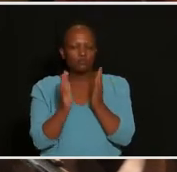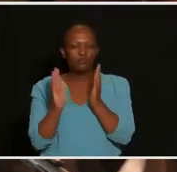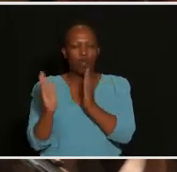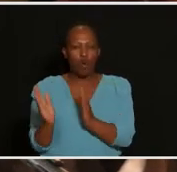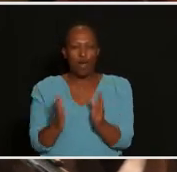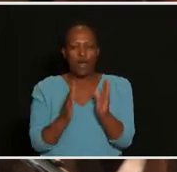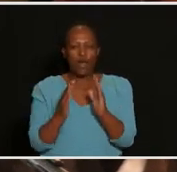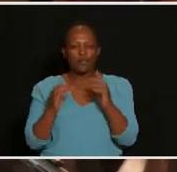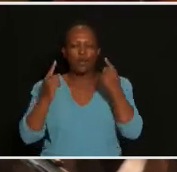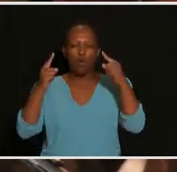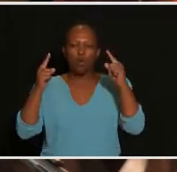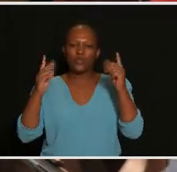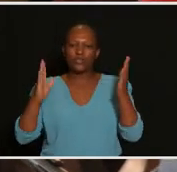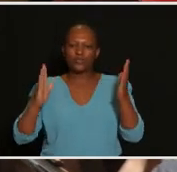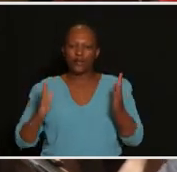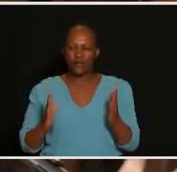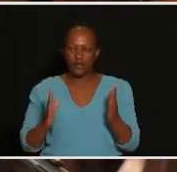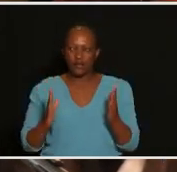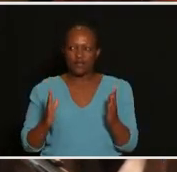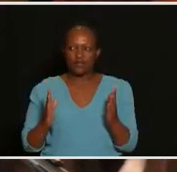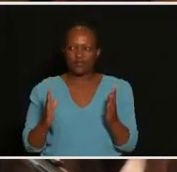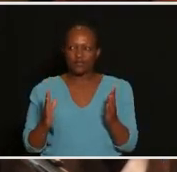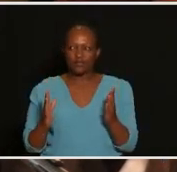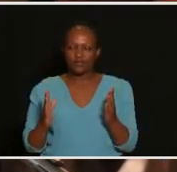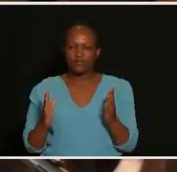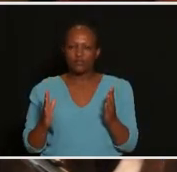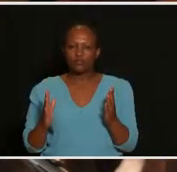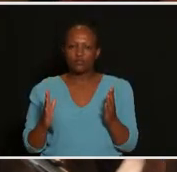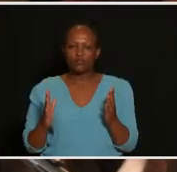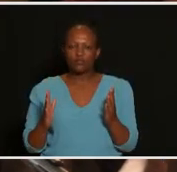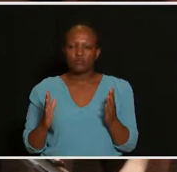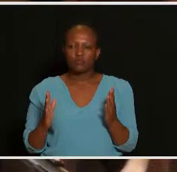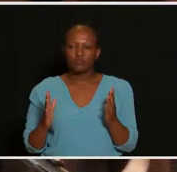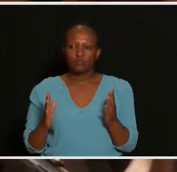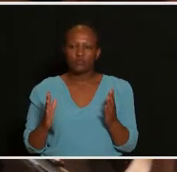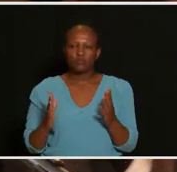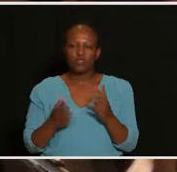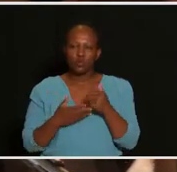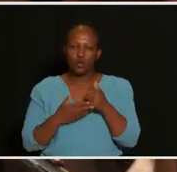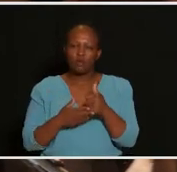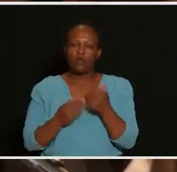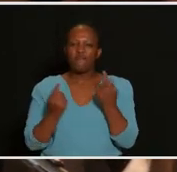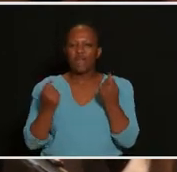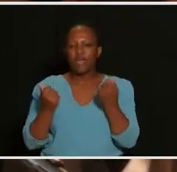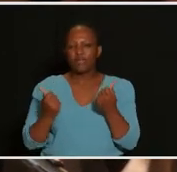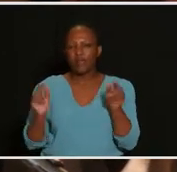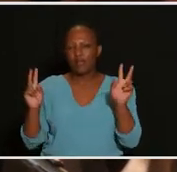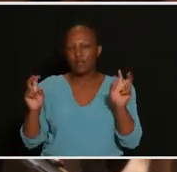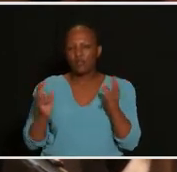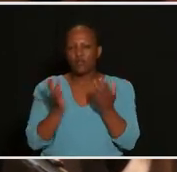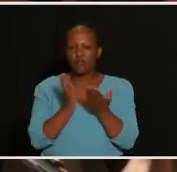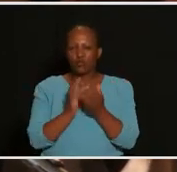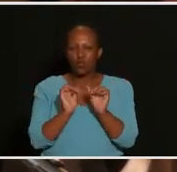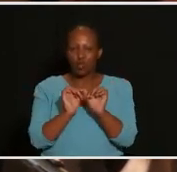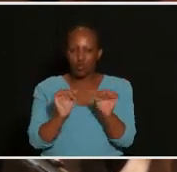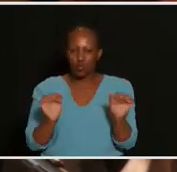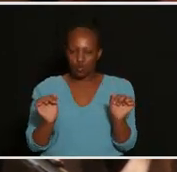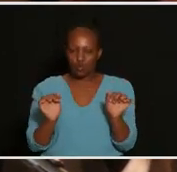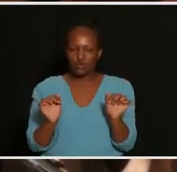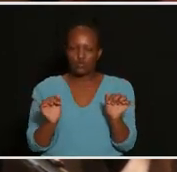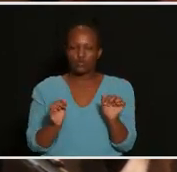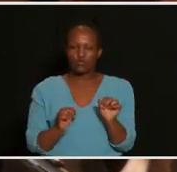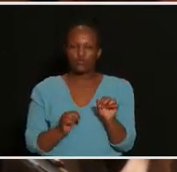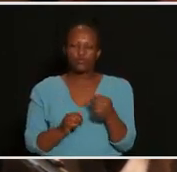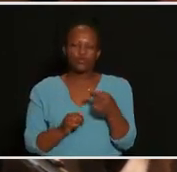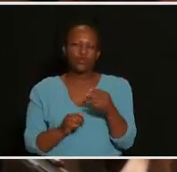the auditor to help them keep track of their financial matters of the school so so the age